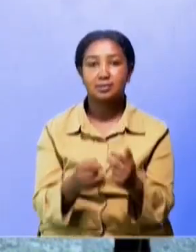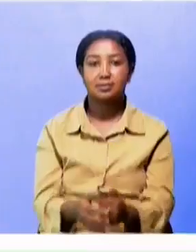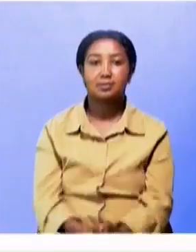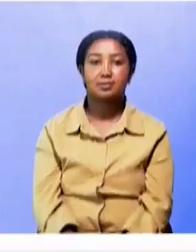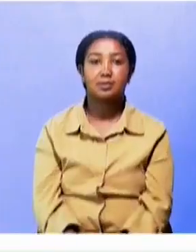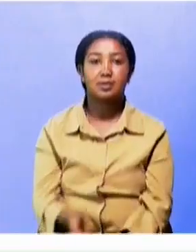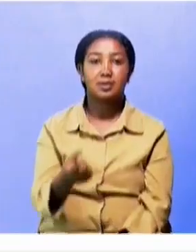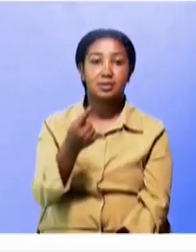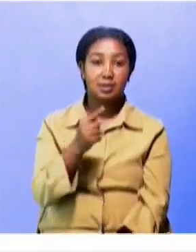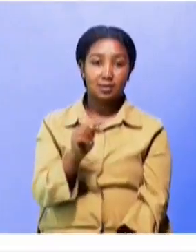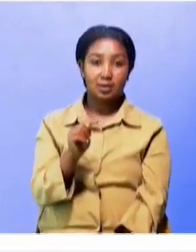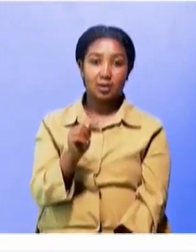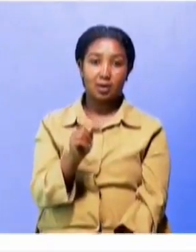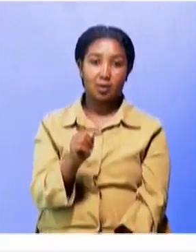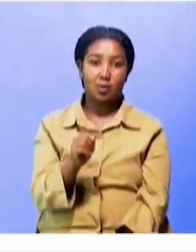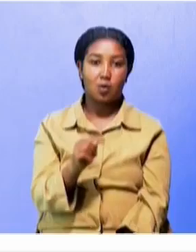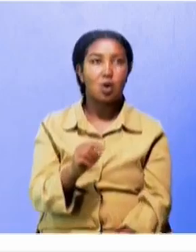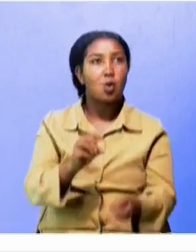The weather.